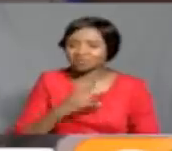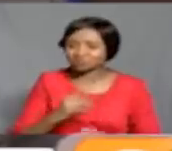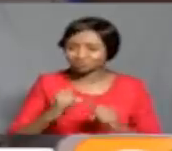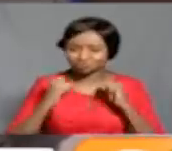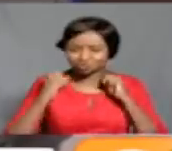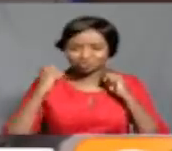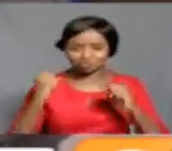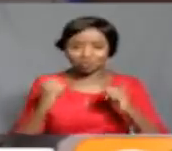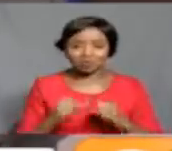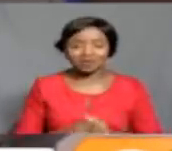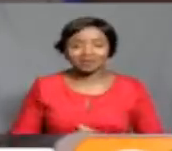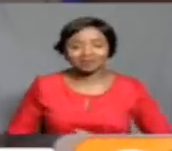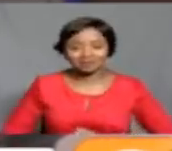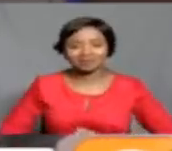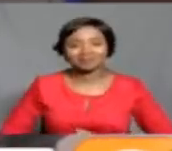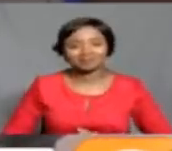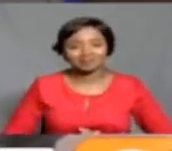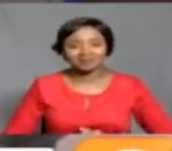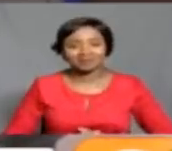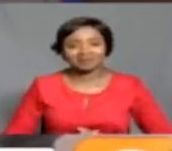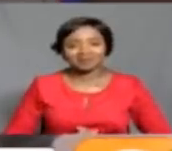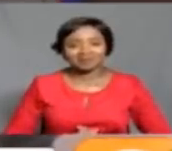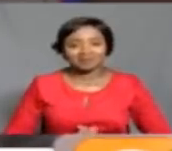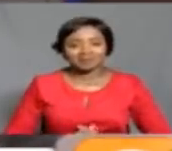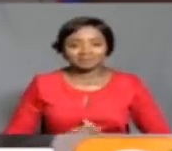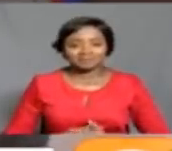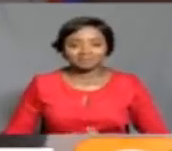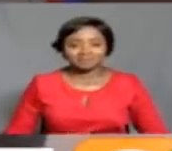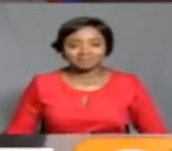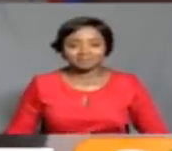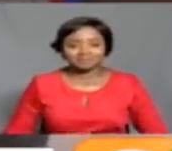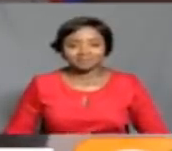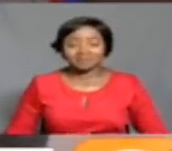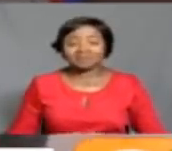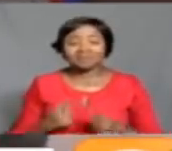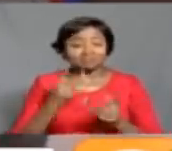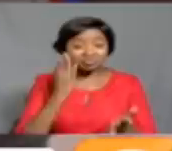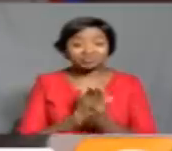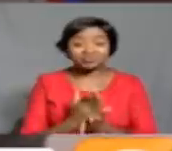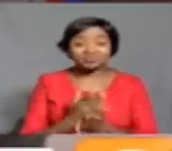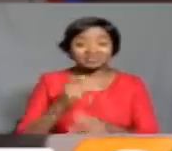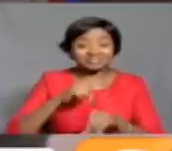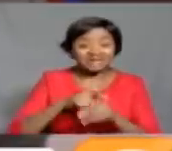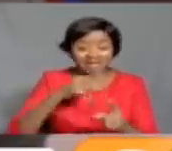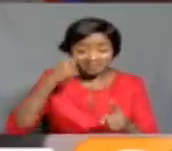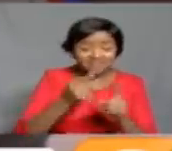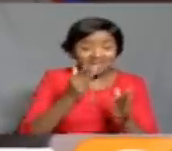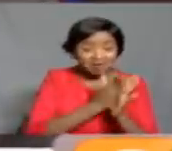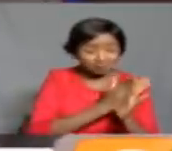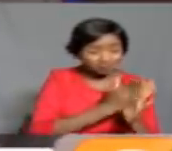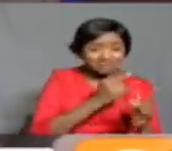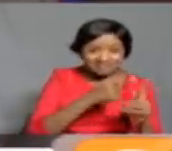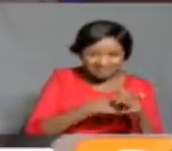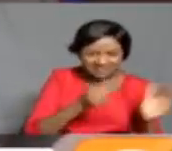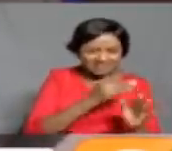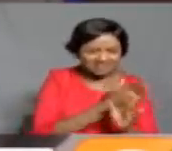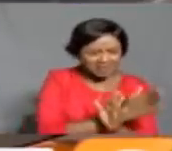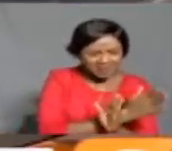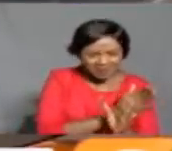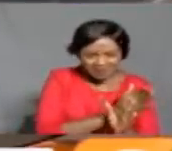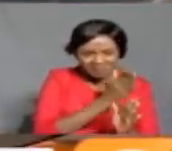well, in we've the meantime, heard of this thunder, though. Yeah, yeah, I mean, from the beginning of this year, either arrest or the anticipation being sacked, has been a bit too much. Yeah. Have faith, but,